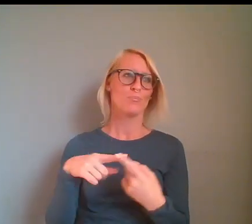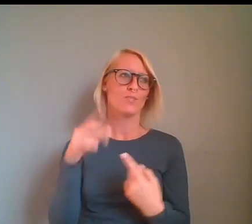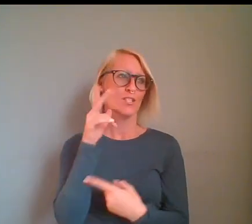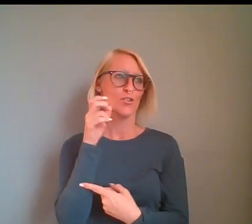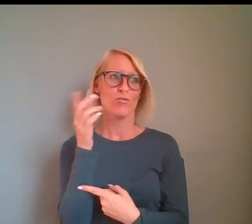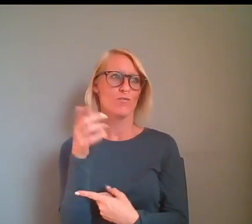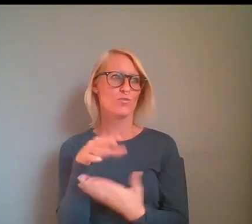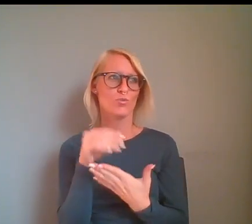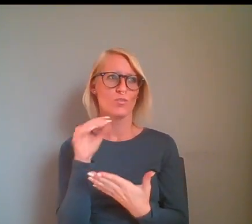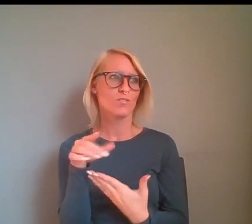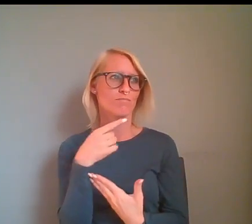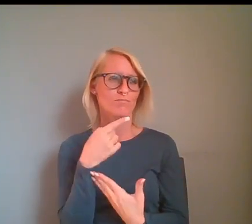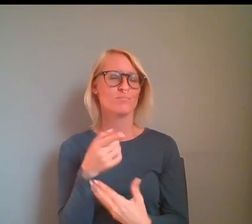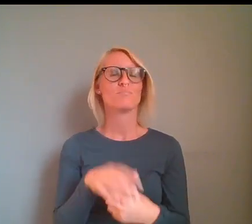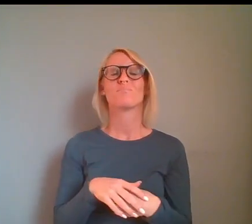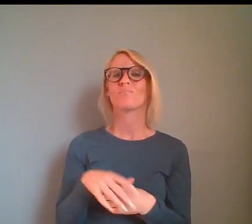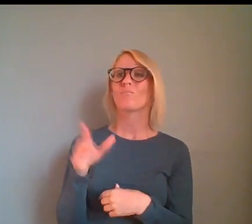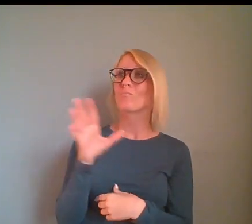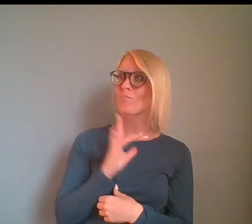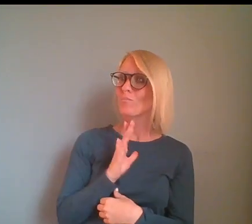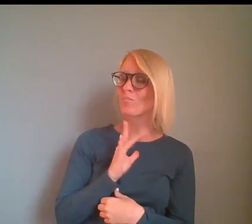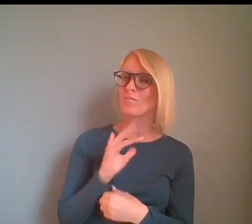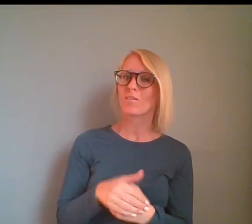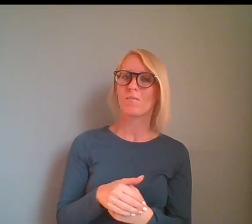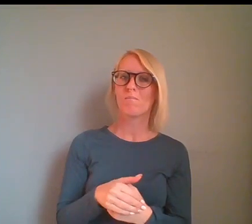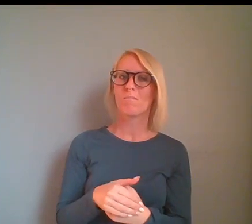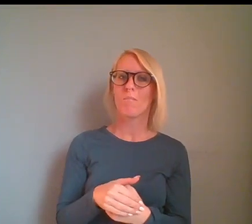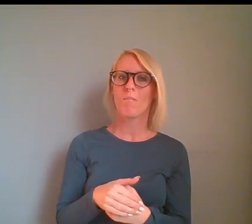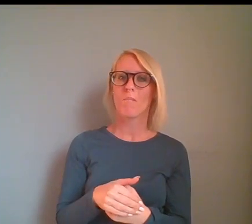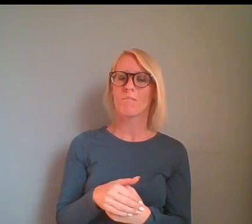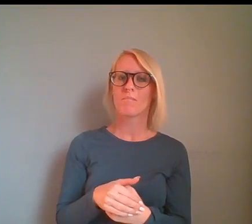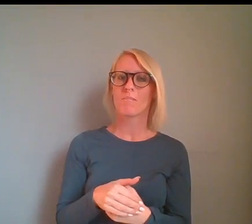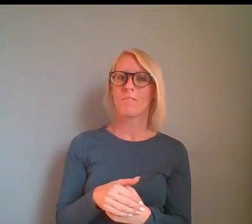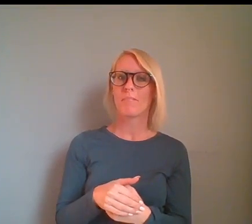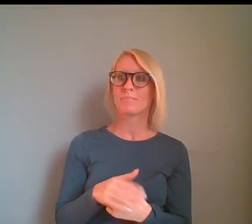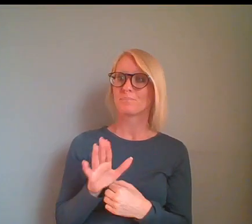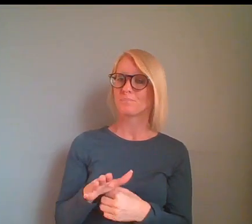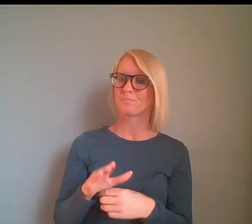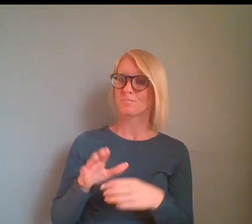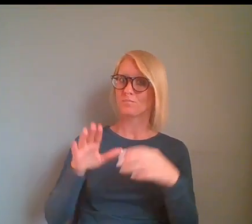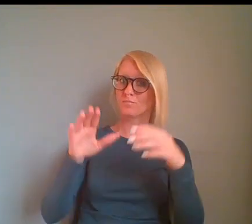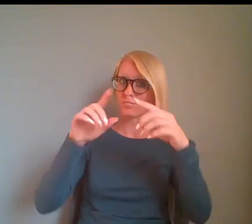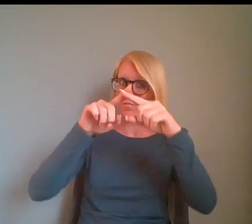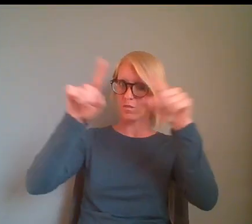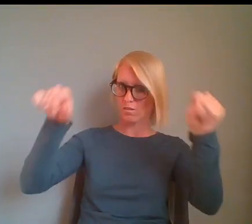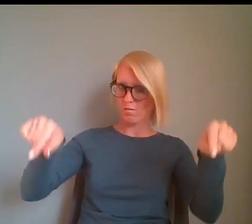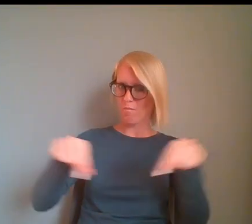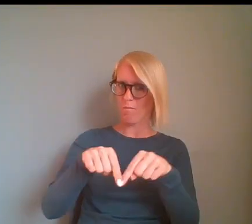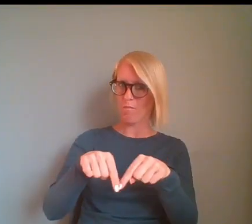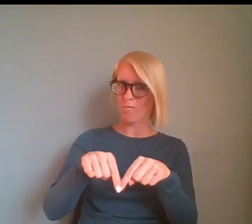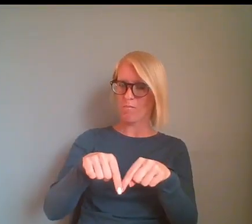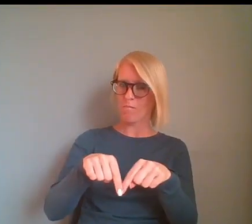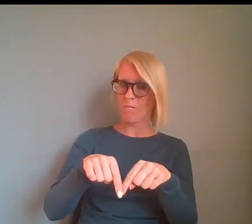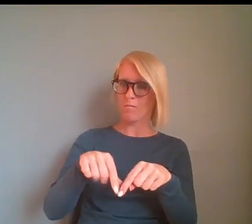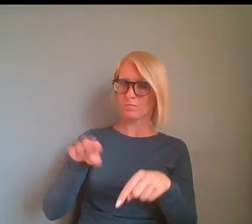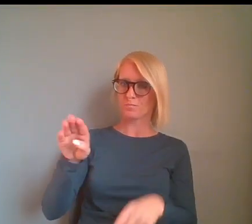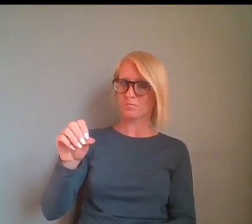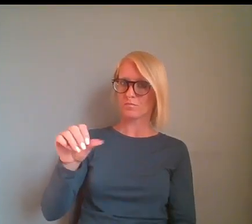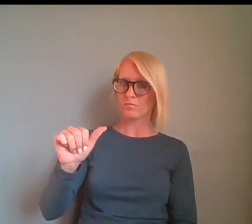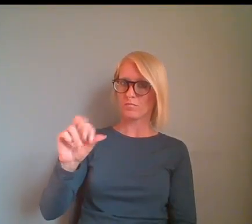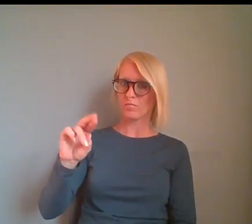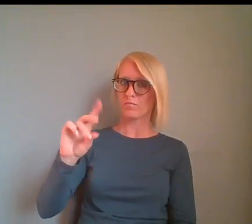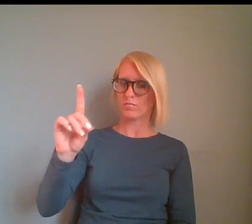Cool. Okay, so you've got your board ready, and then you're just going to start drawing.